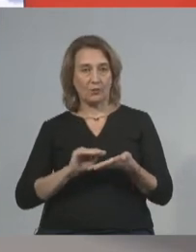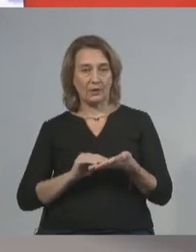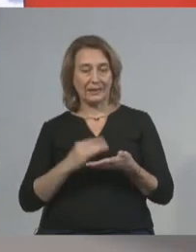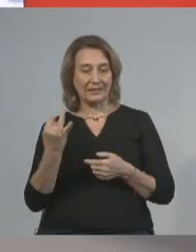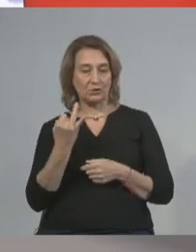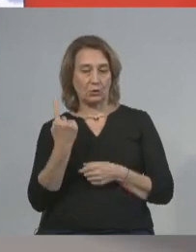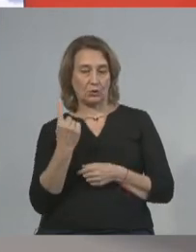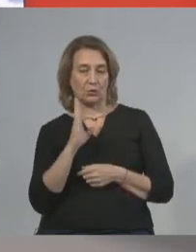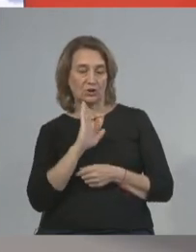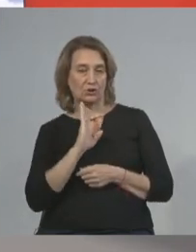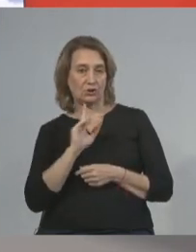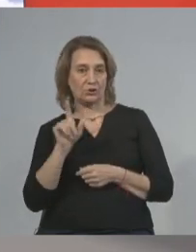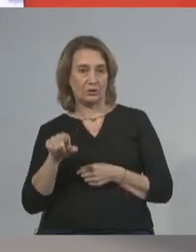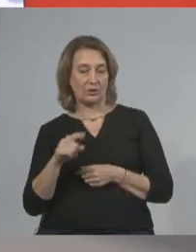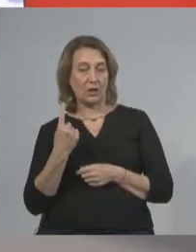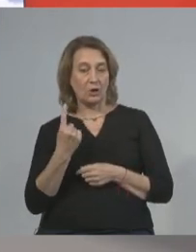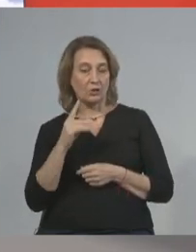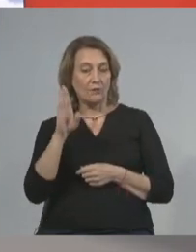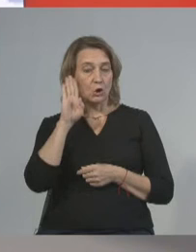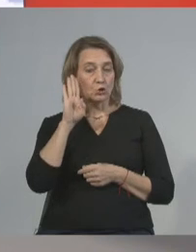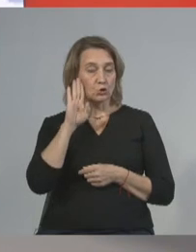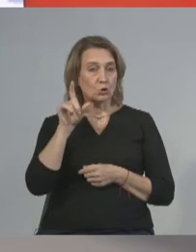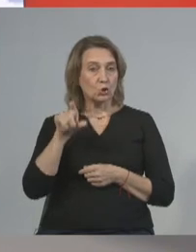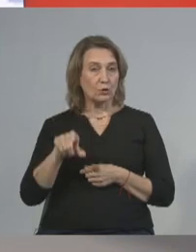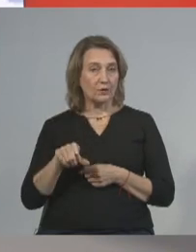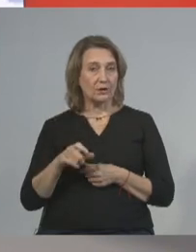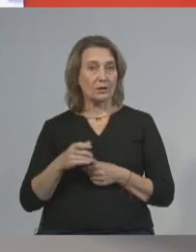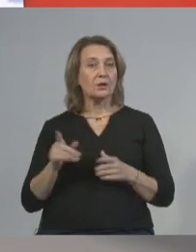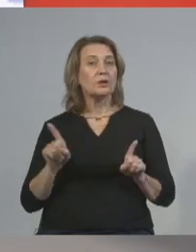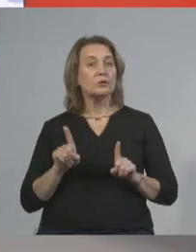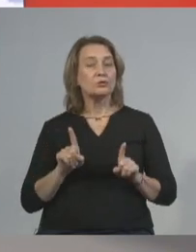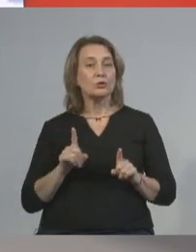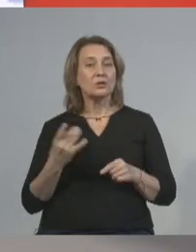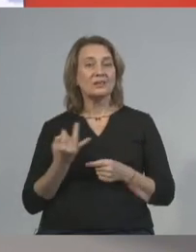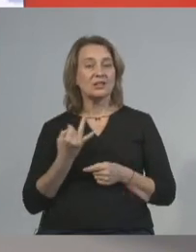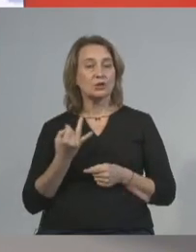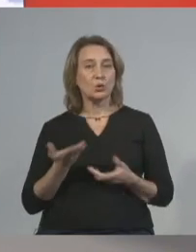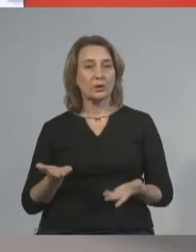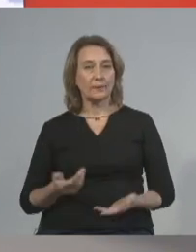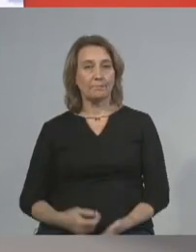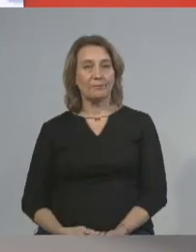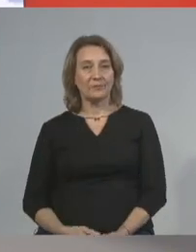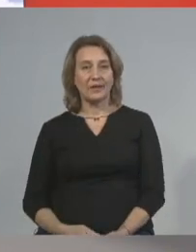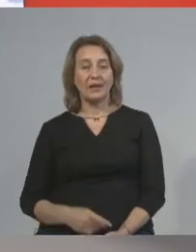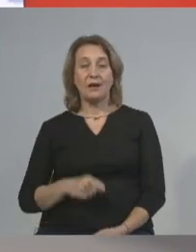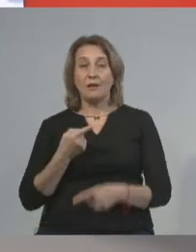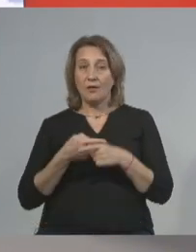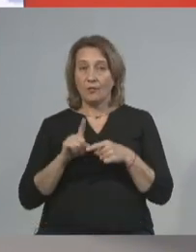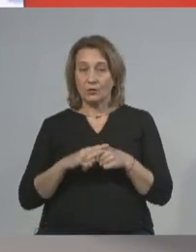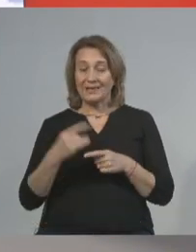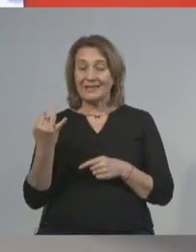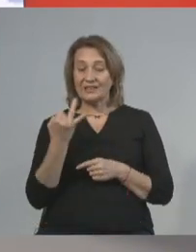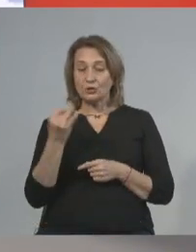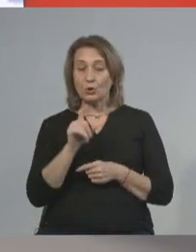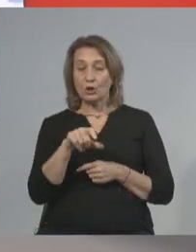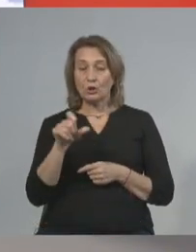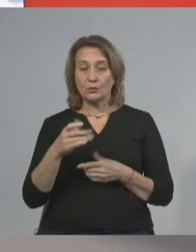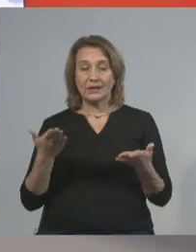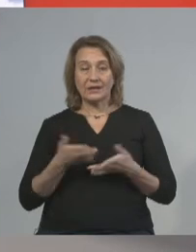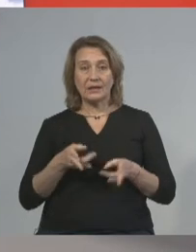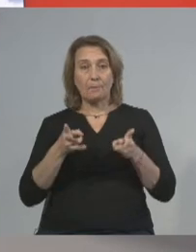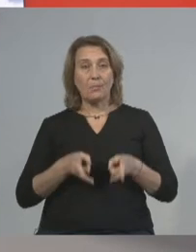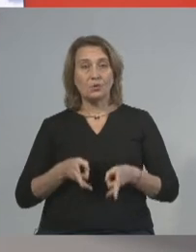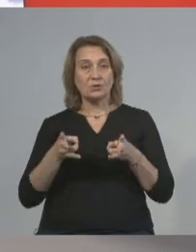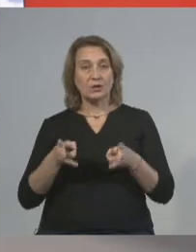there was a story of a woman and a man who were victims these were stories